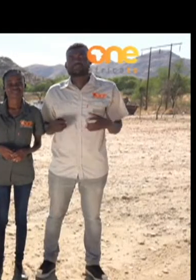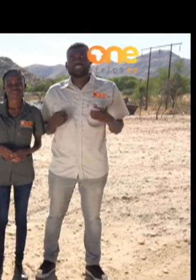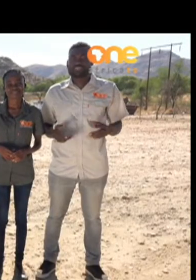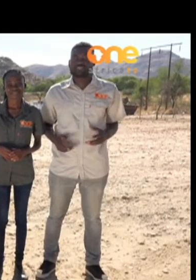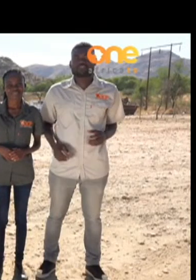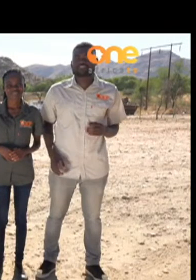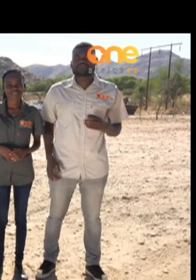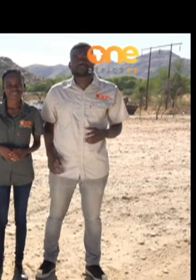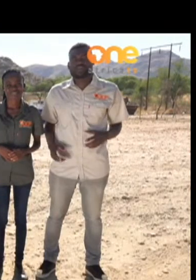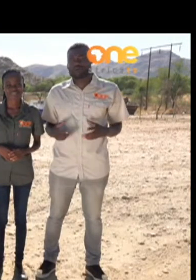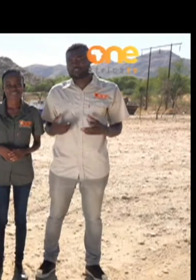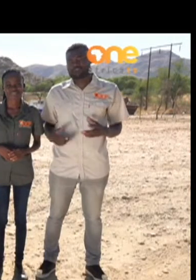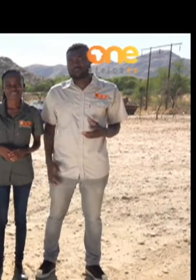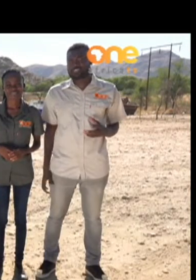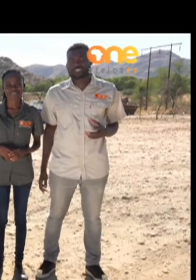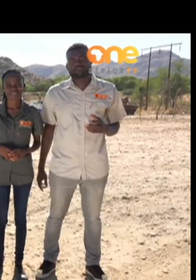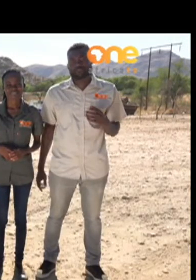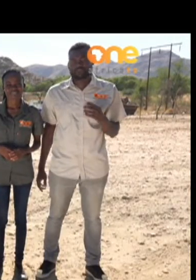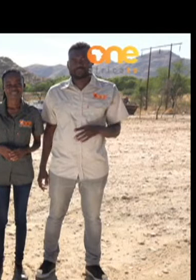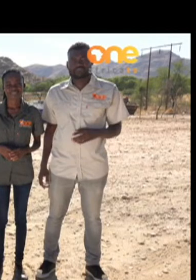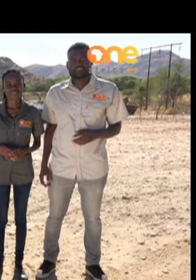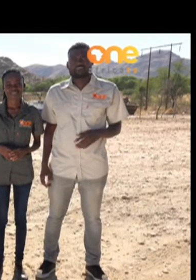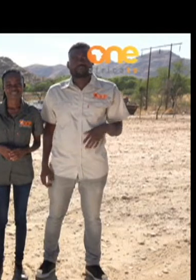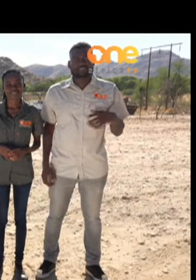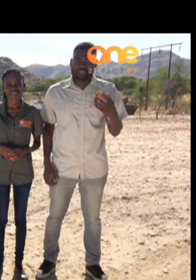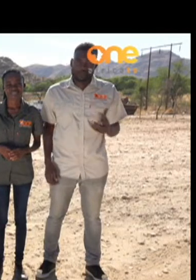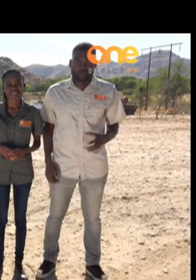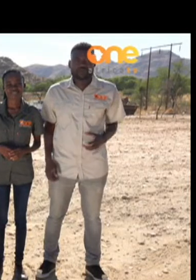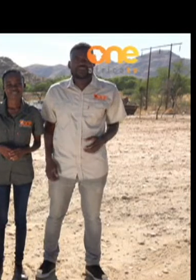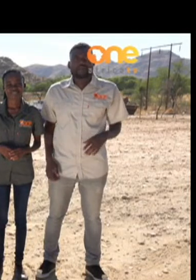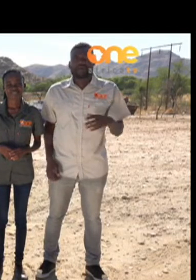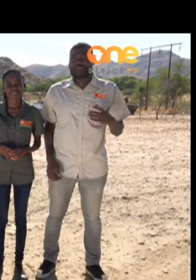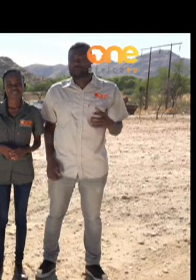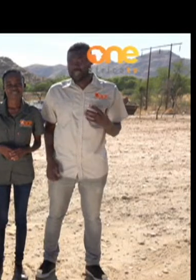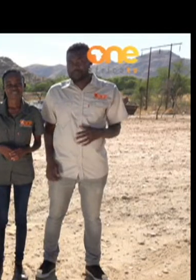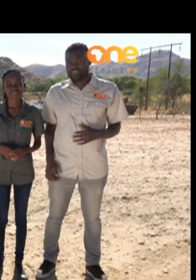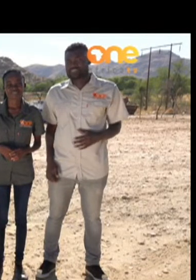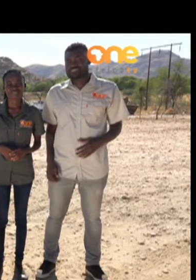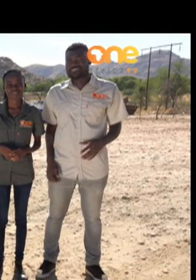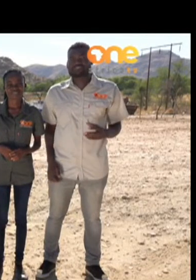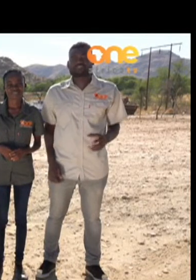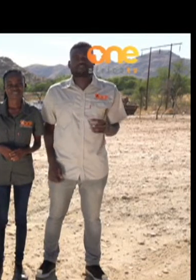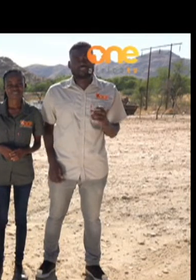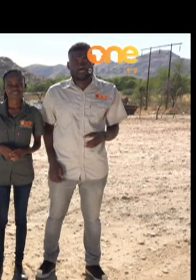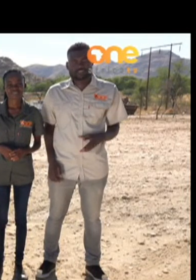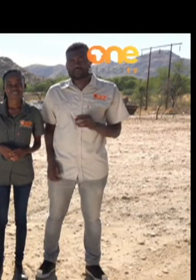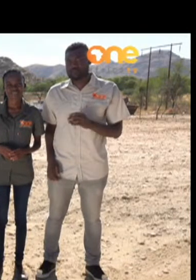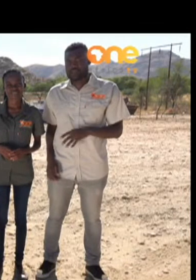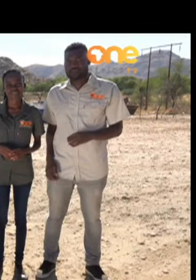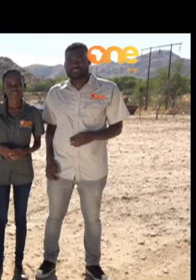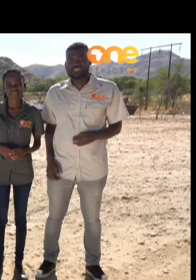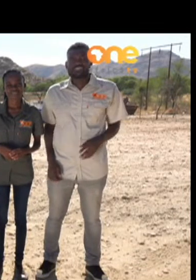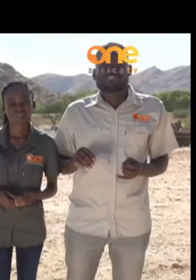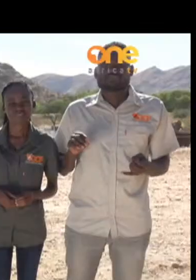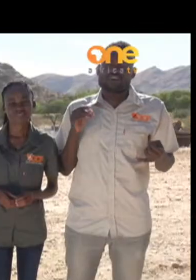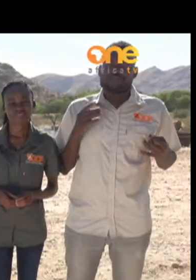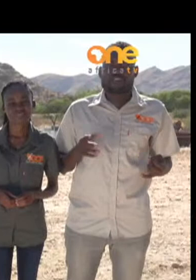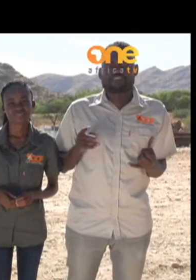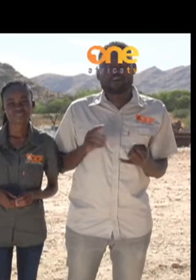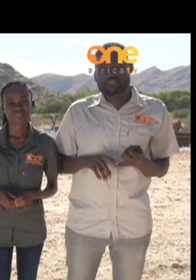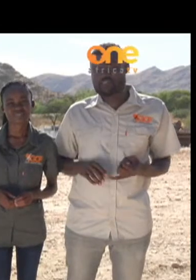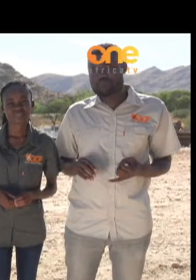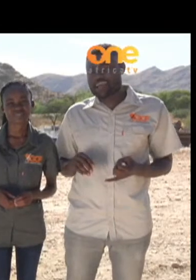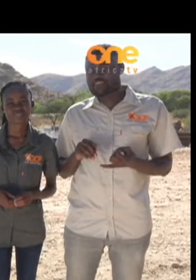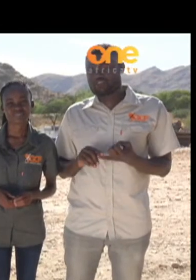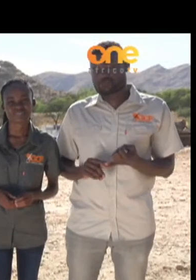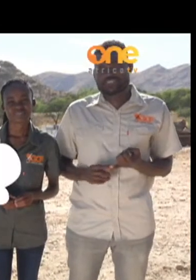means to lessen or reduce the amount of waste that you produce. For example, buying bigger packages instead of lots of smaller ones. So if you have